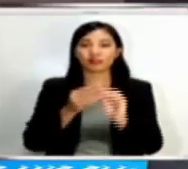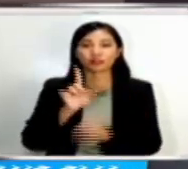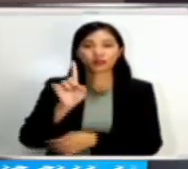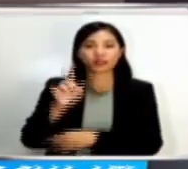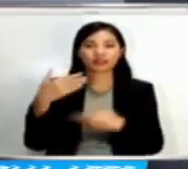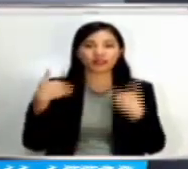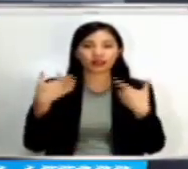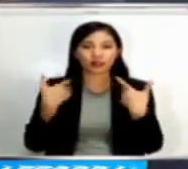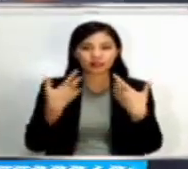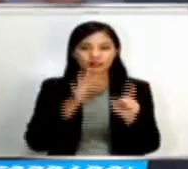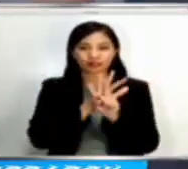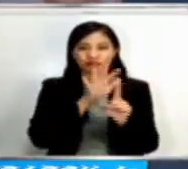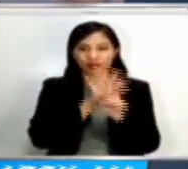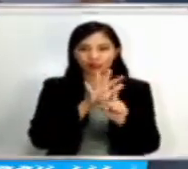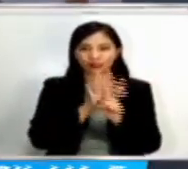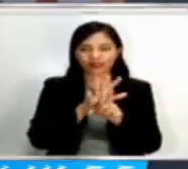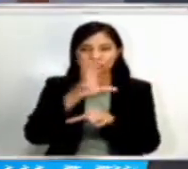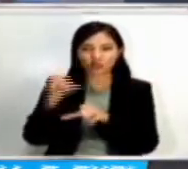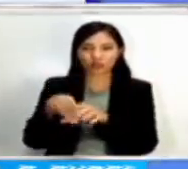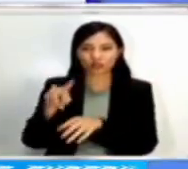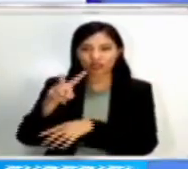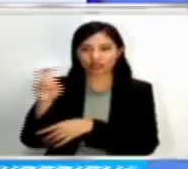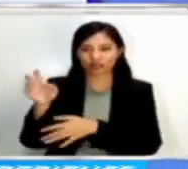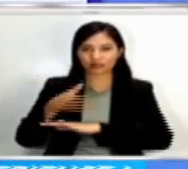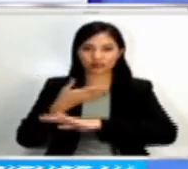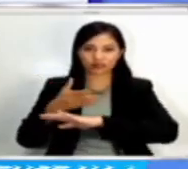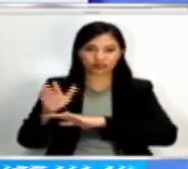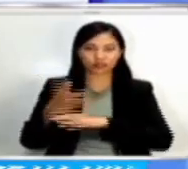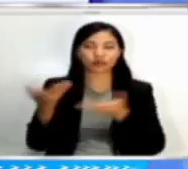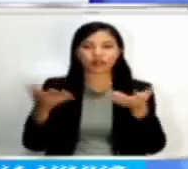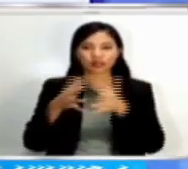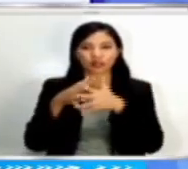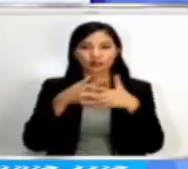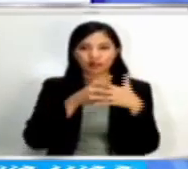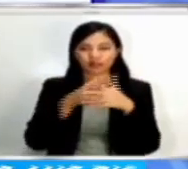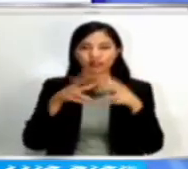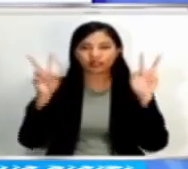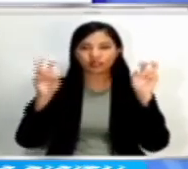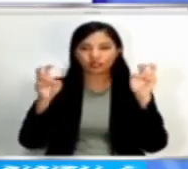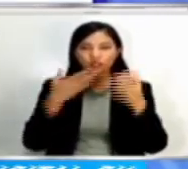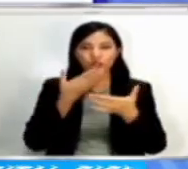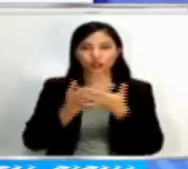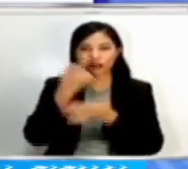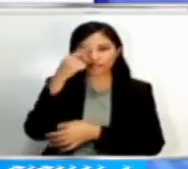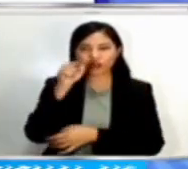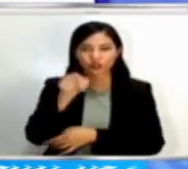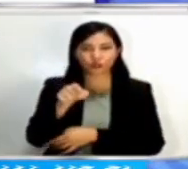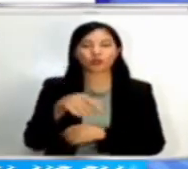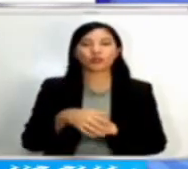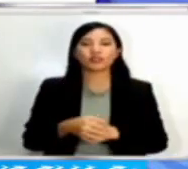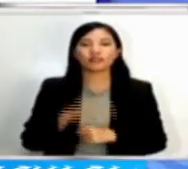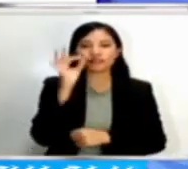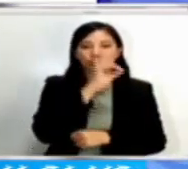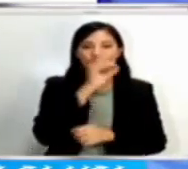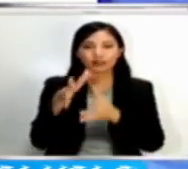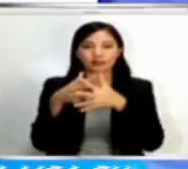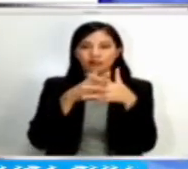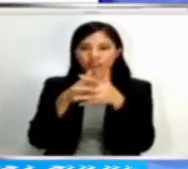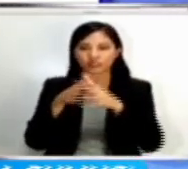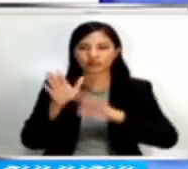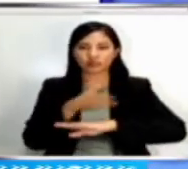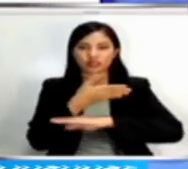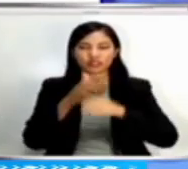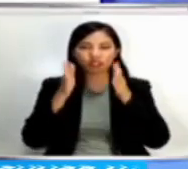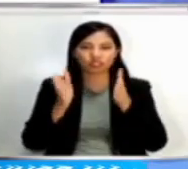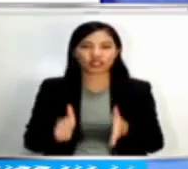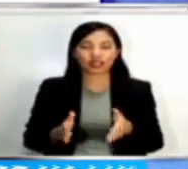Global 200 ng Billboard Music Chart sa Amerika, ang kantang Good For You ni film singer-songwriter Olivia Rodrigo. Second song na